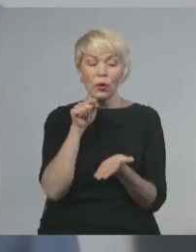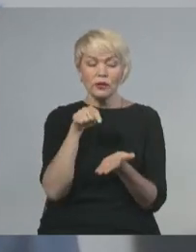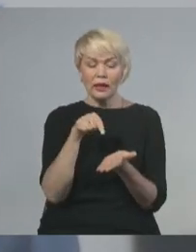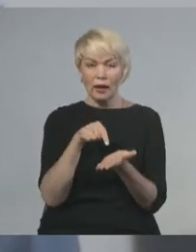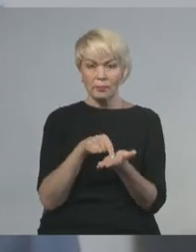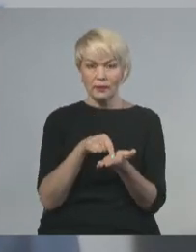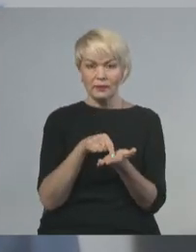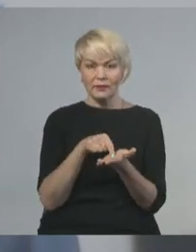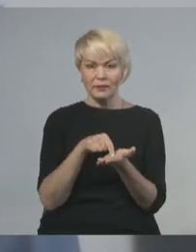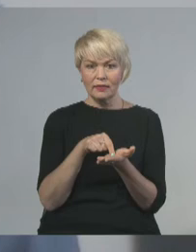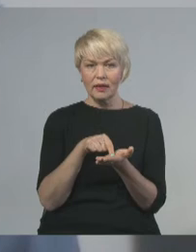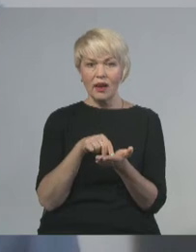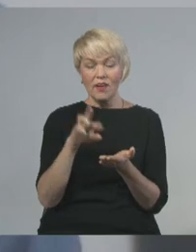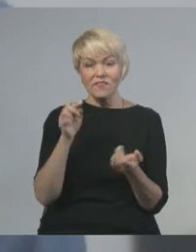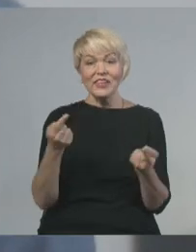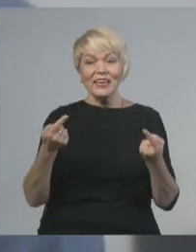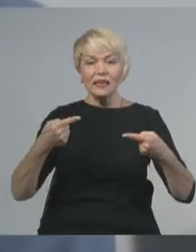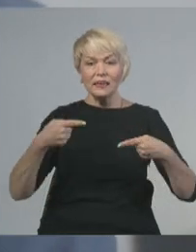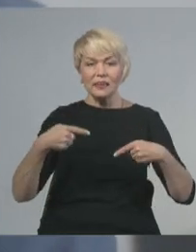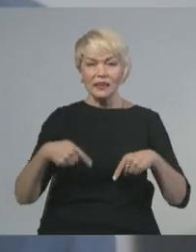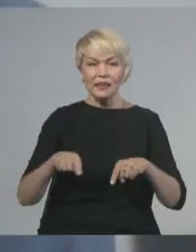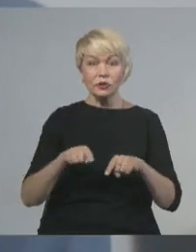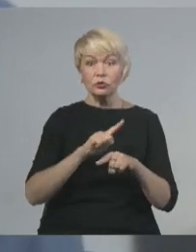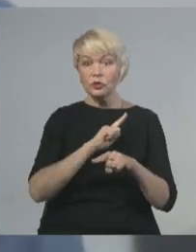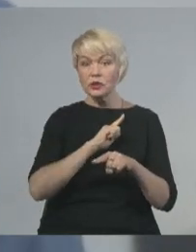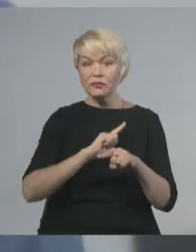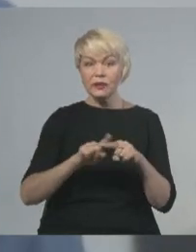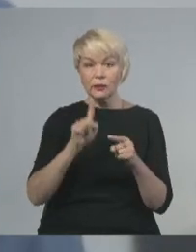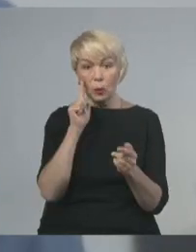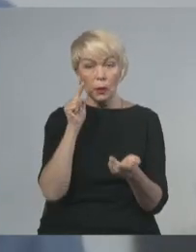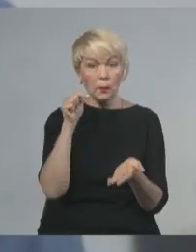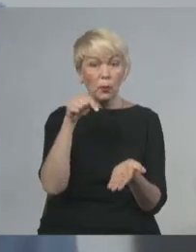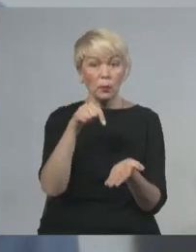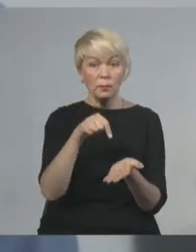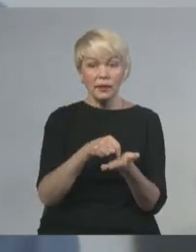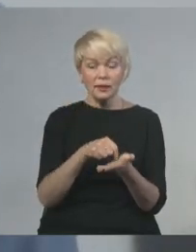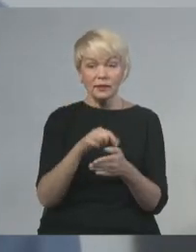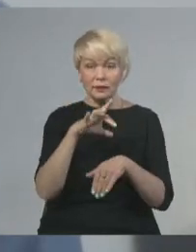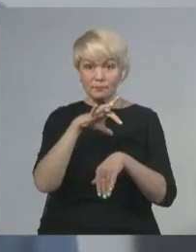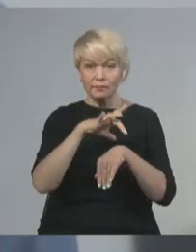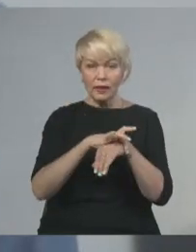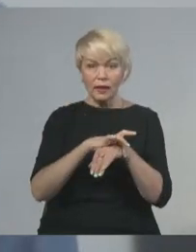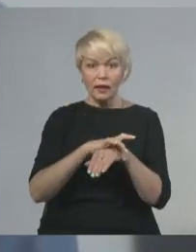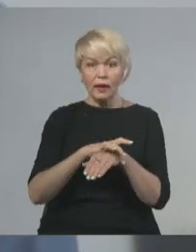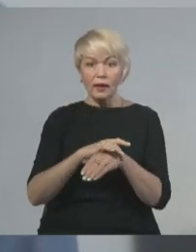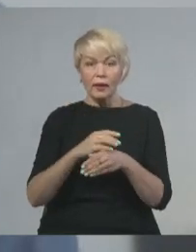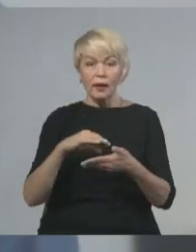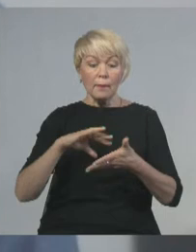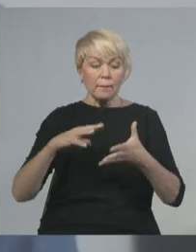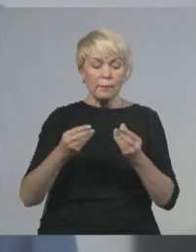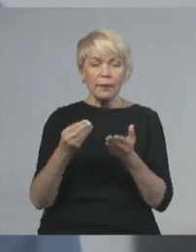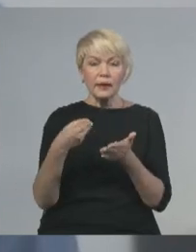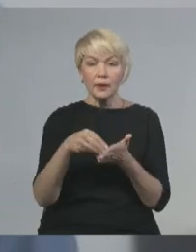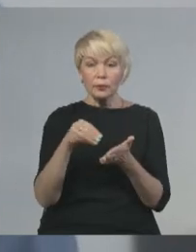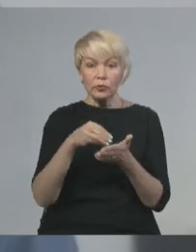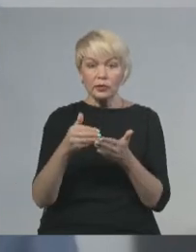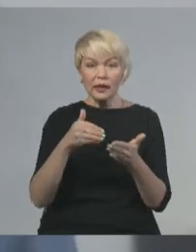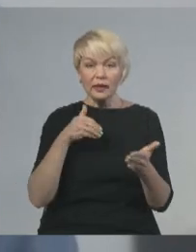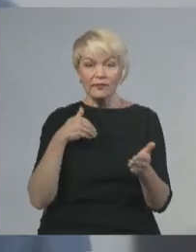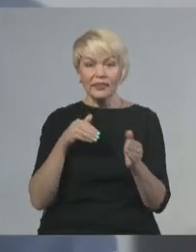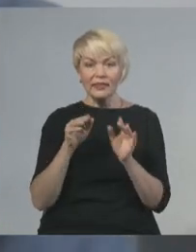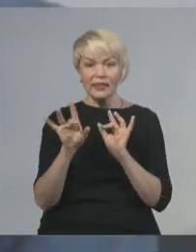noticed that the the income from from advertising which is our main source of income goes down